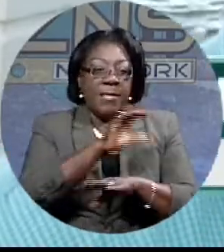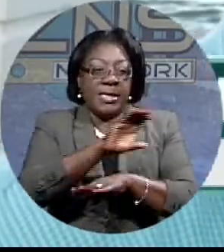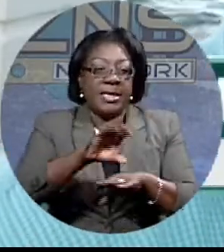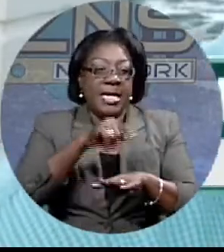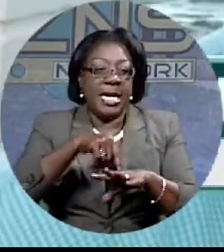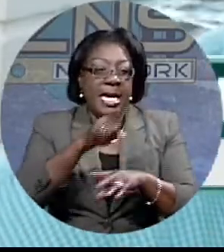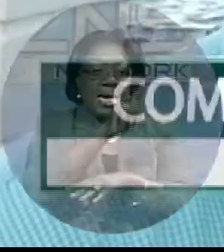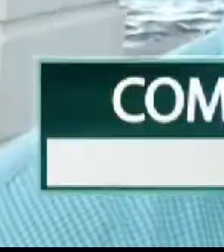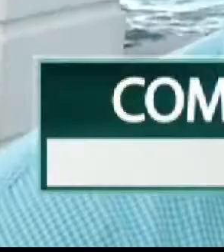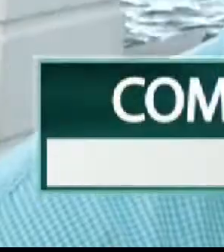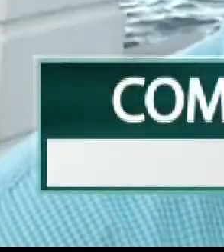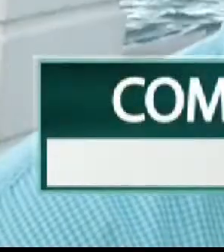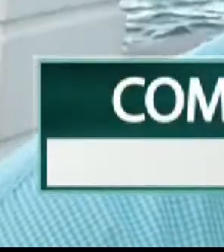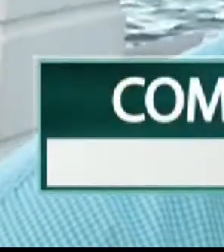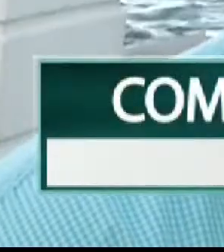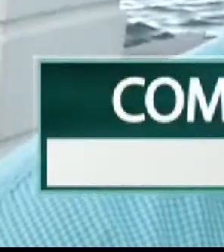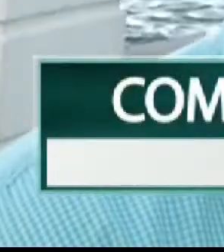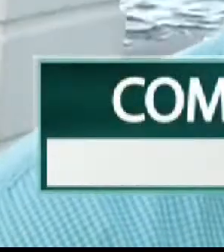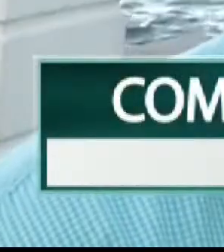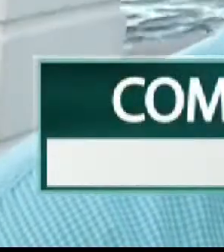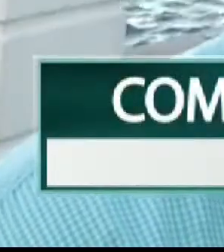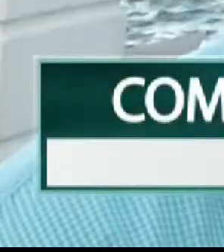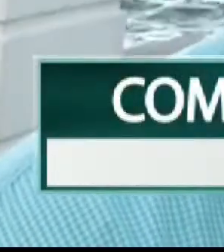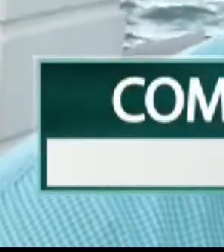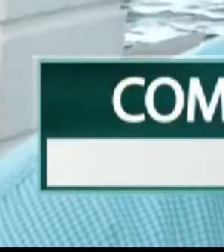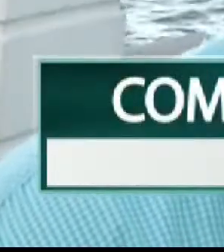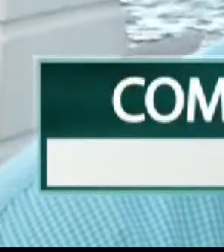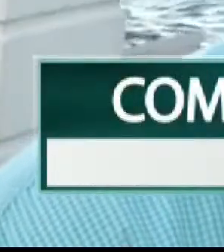watching The Bahamas Tonight.